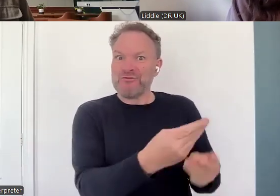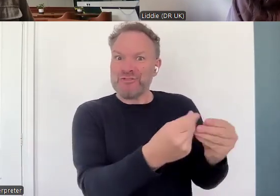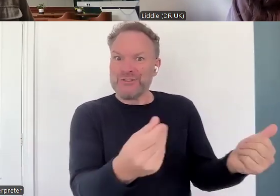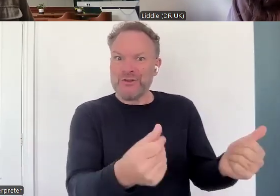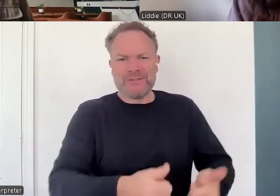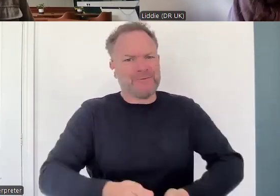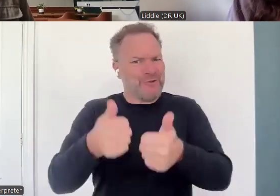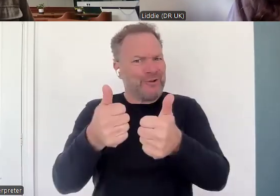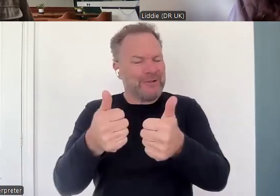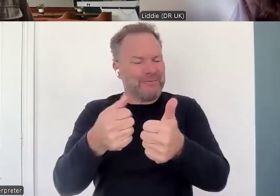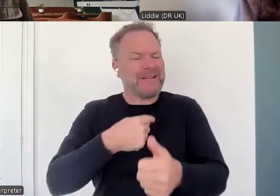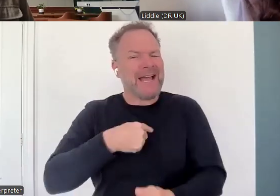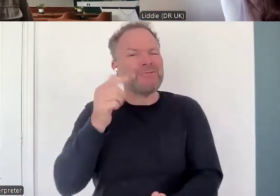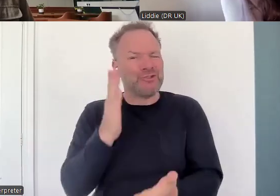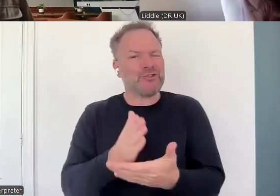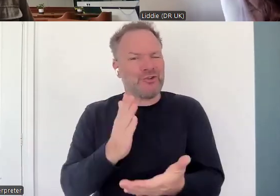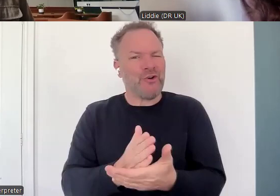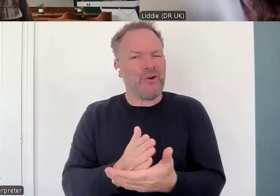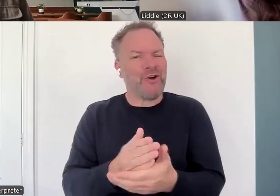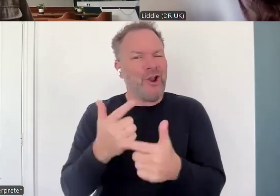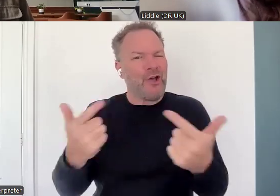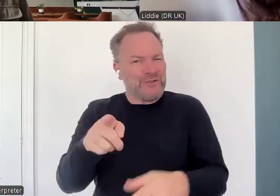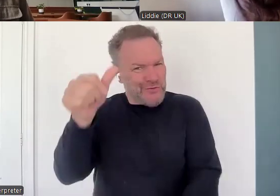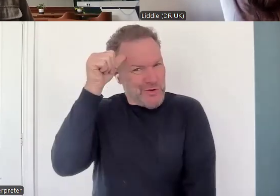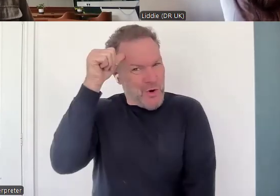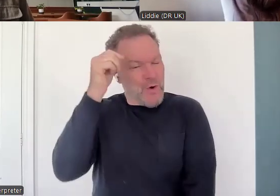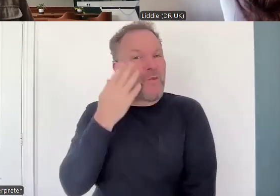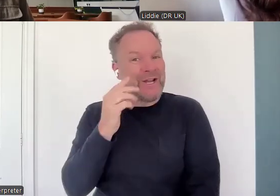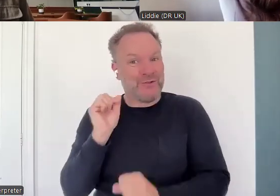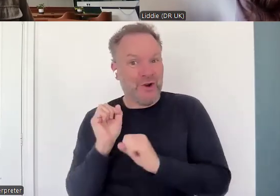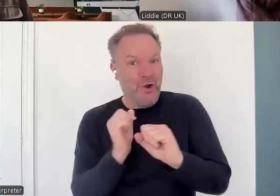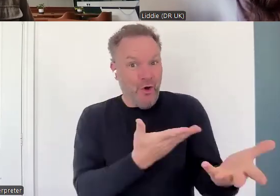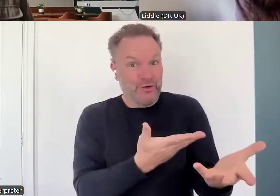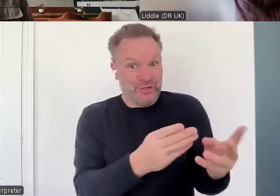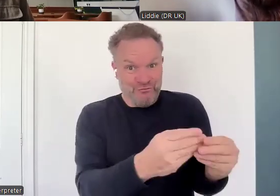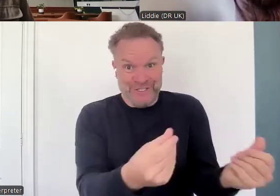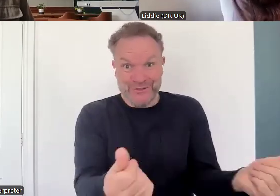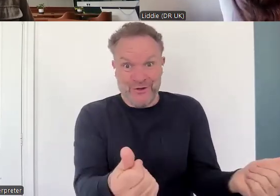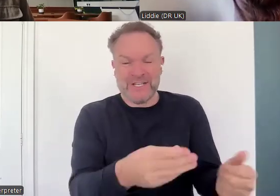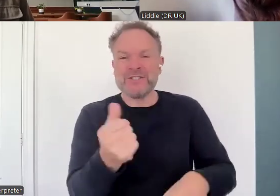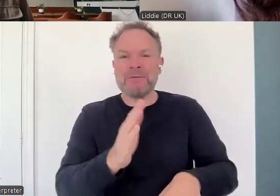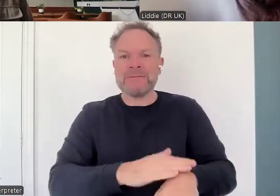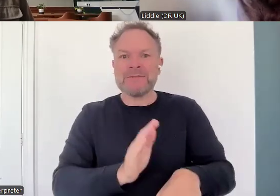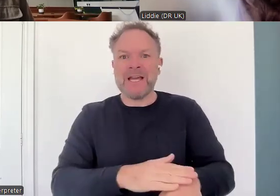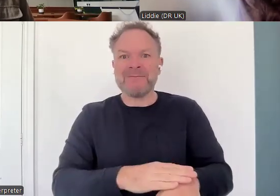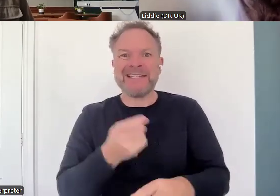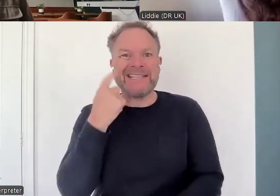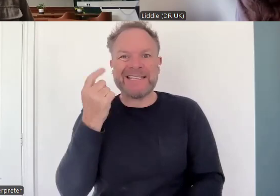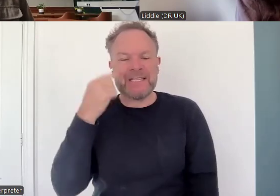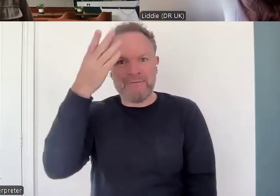good. But as I'm sure a lot of you can relate to, once you launch a resource like this, sometimes it can be forgotten